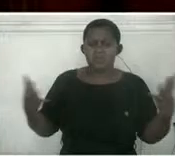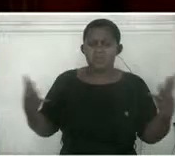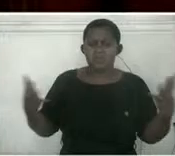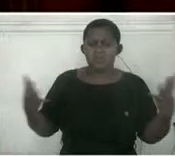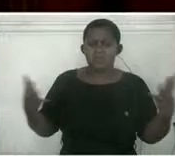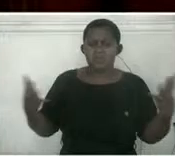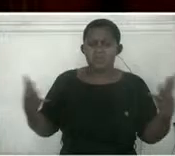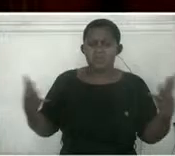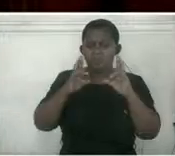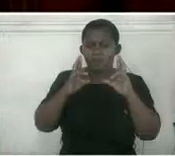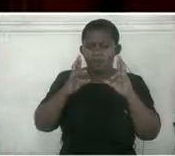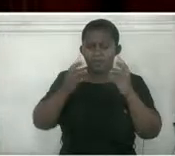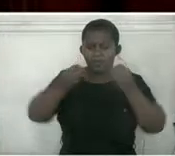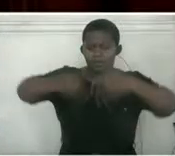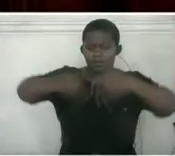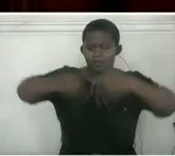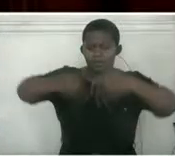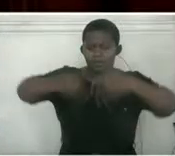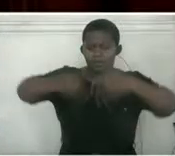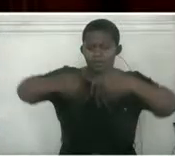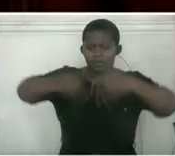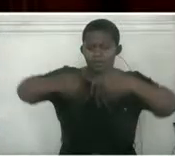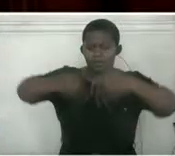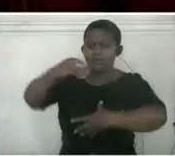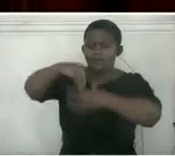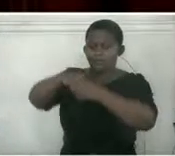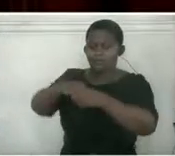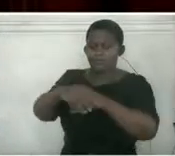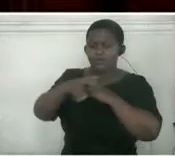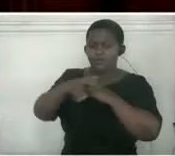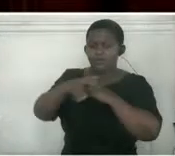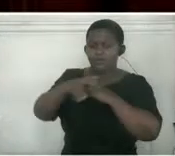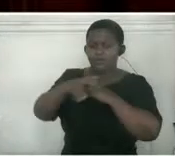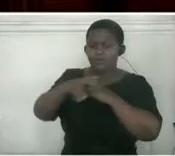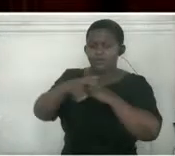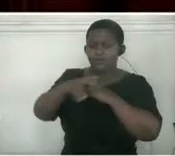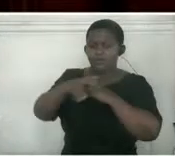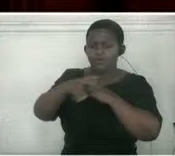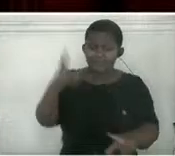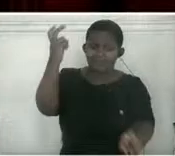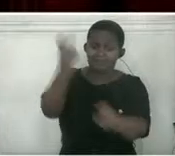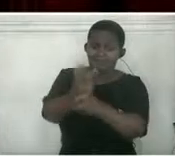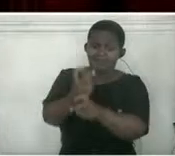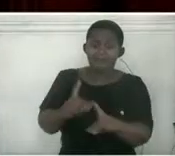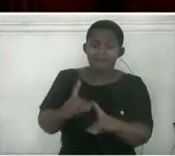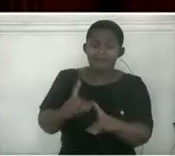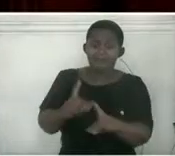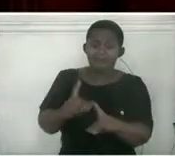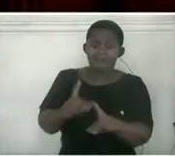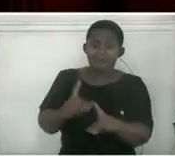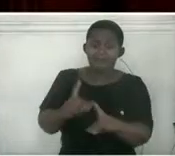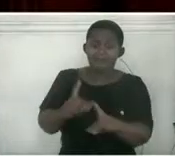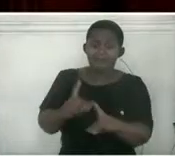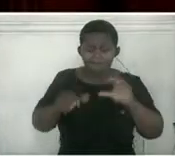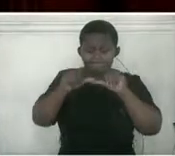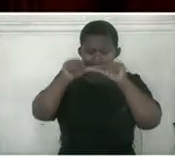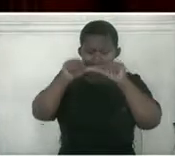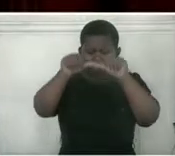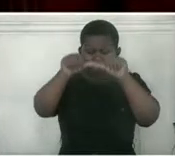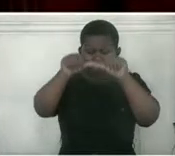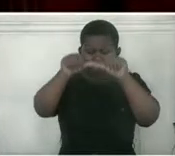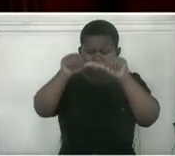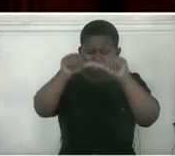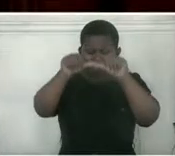ithemba abakule industry ye tourism noma kubenzima kodwa abanye baqhubeka nokubeka